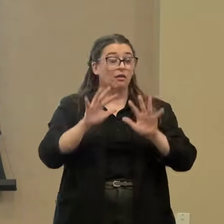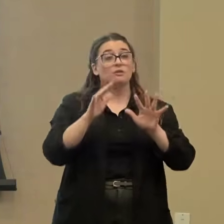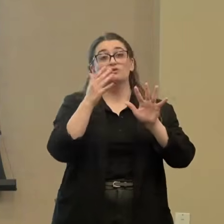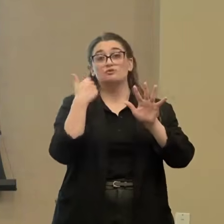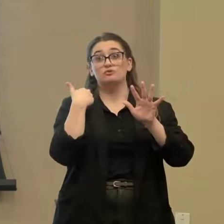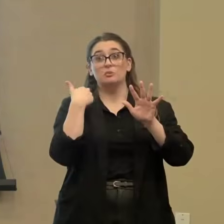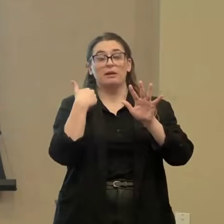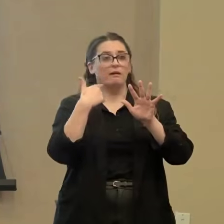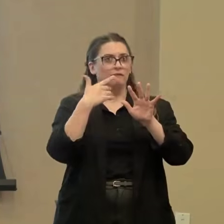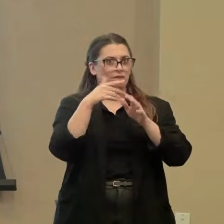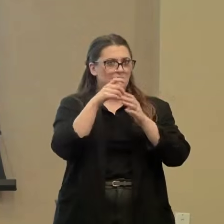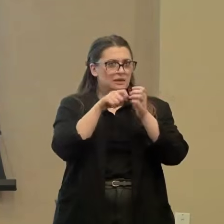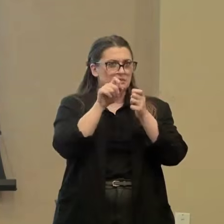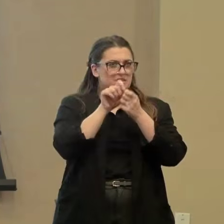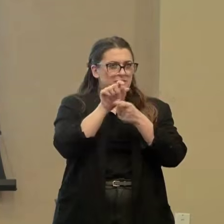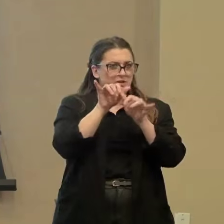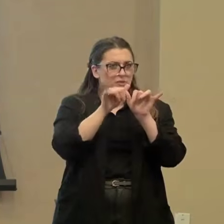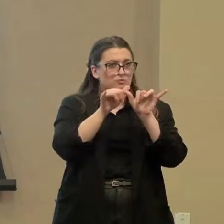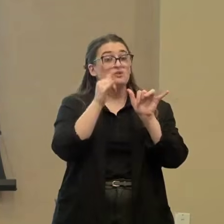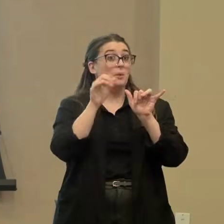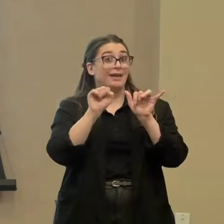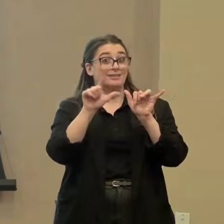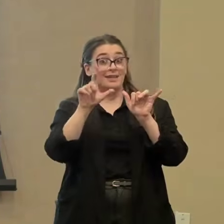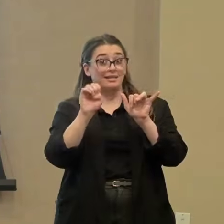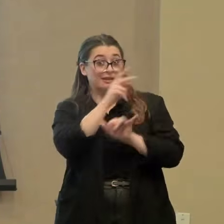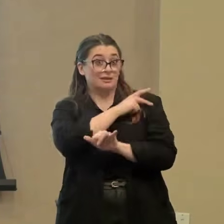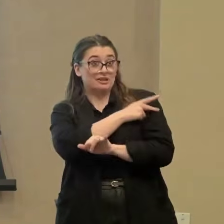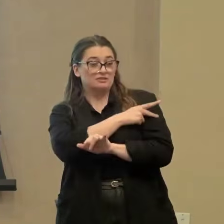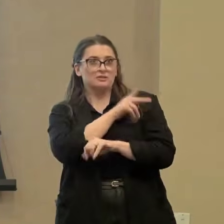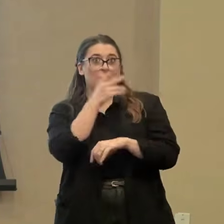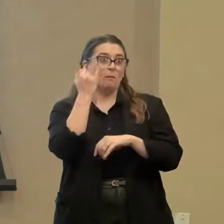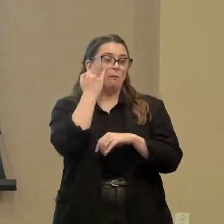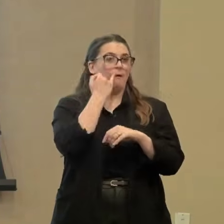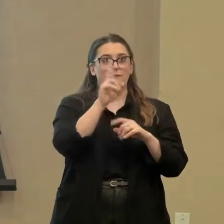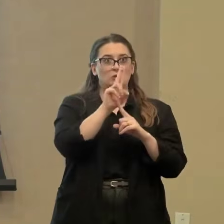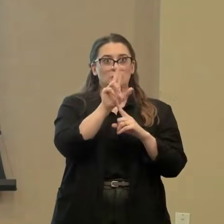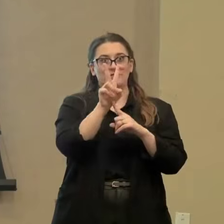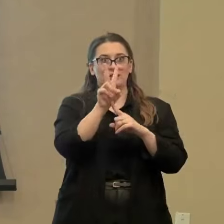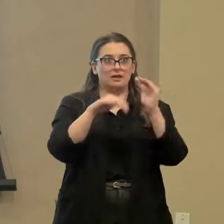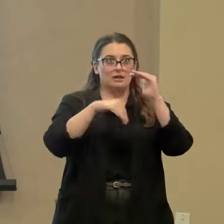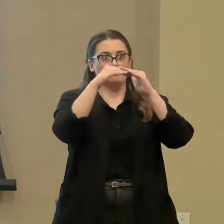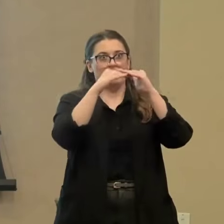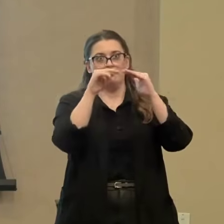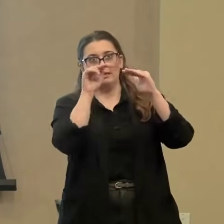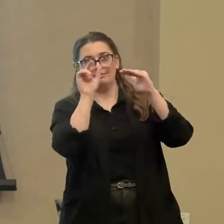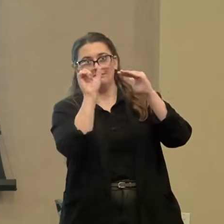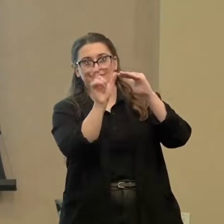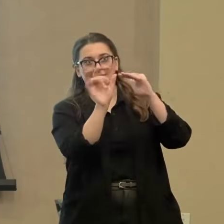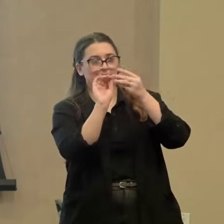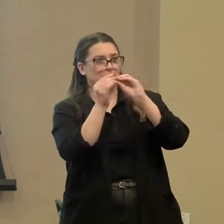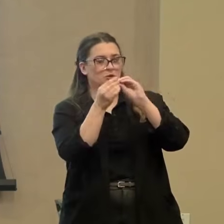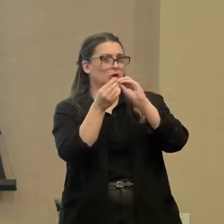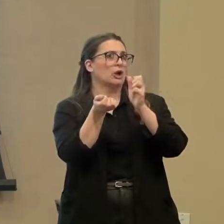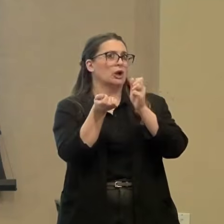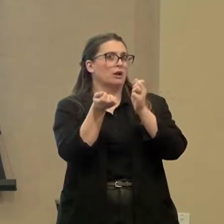of, watch out for? Like a given number, then that's the threshold to like stay inside or put on